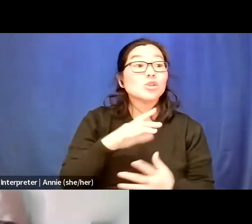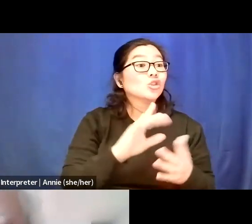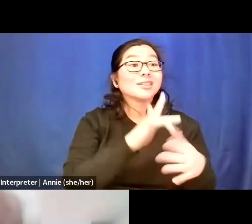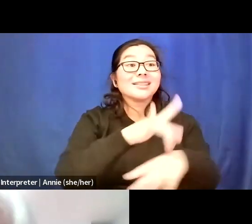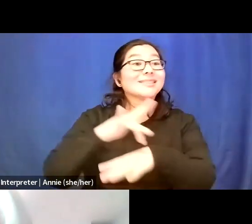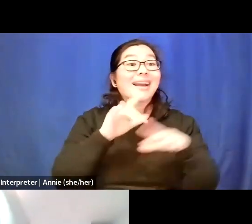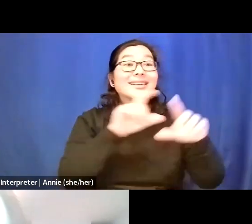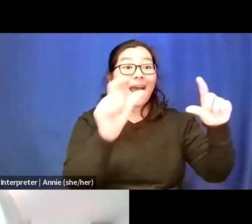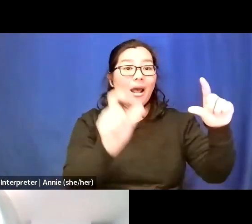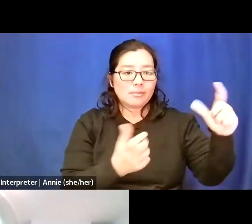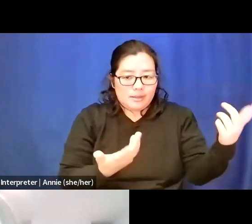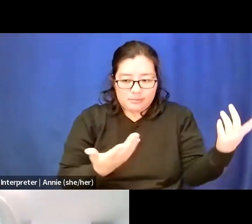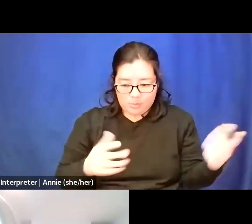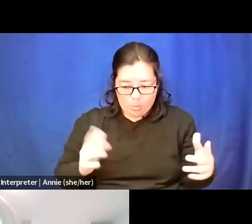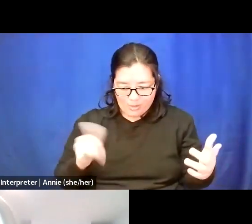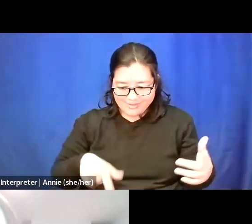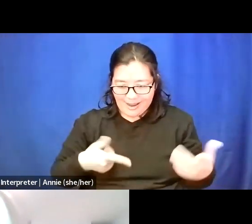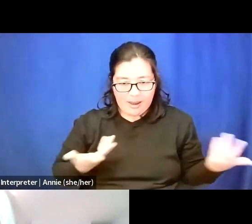I'm looking at here.